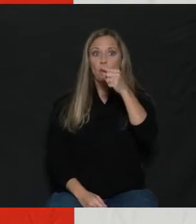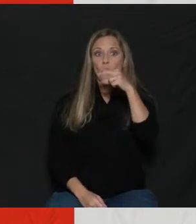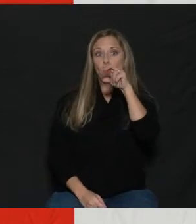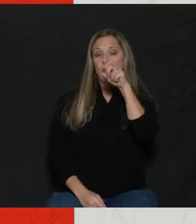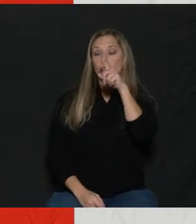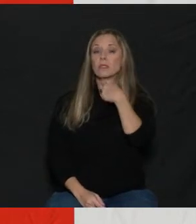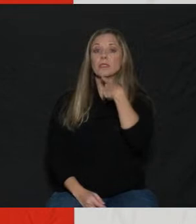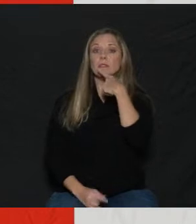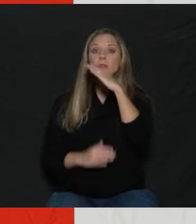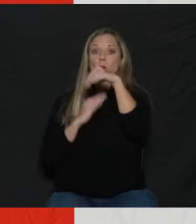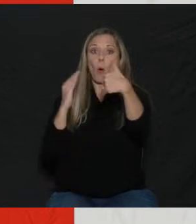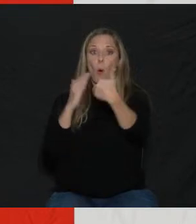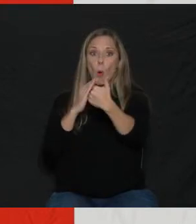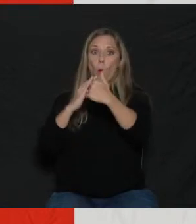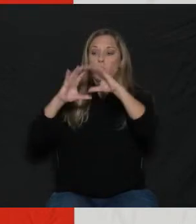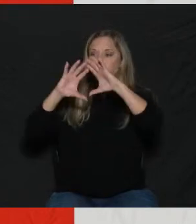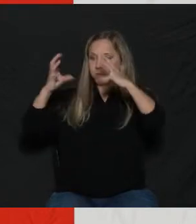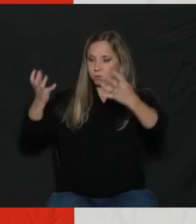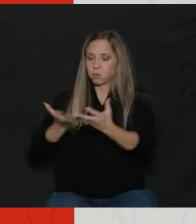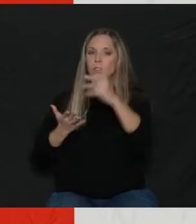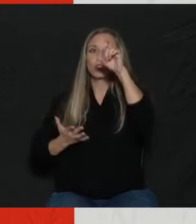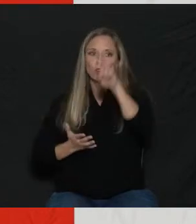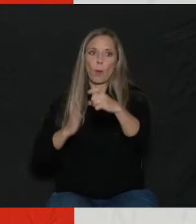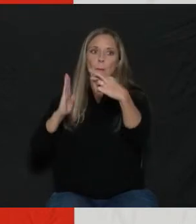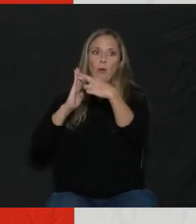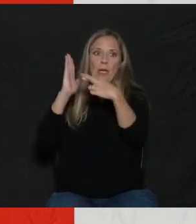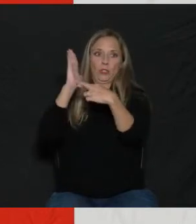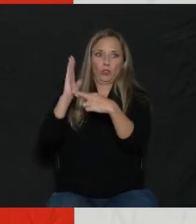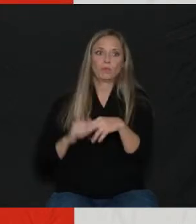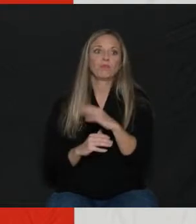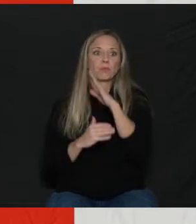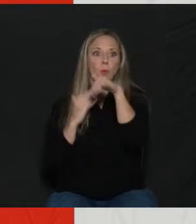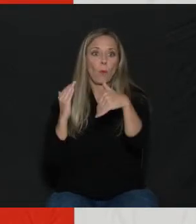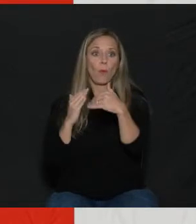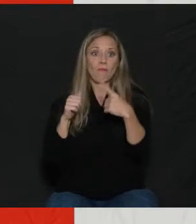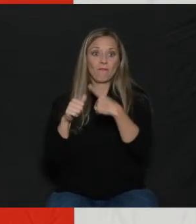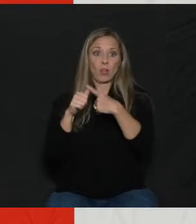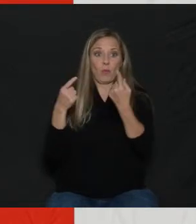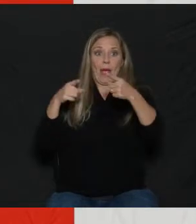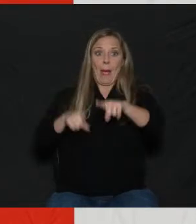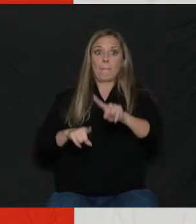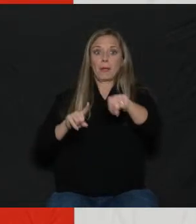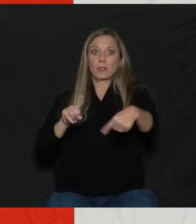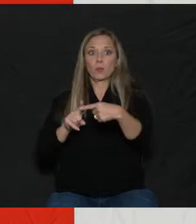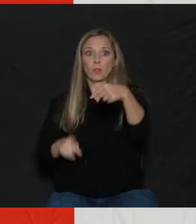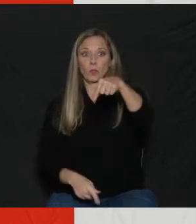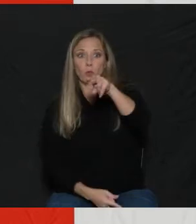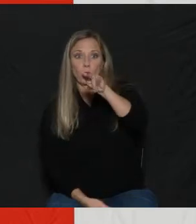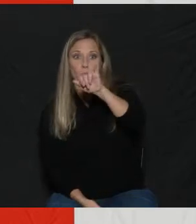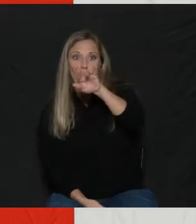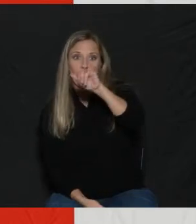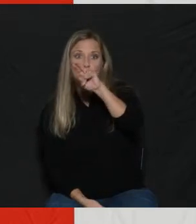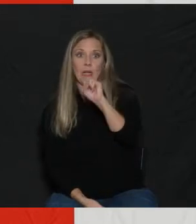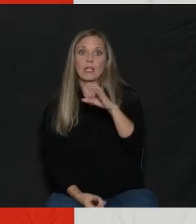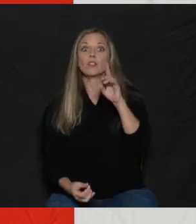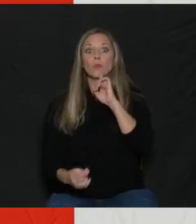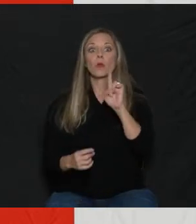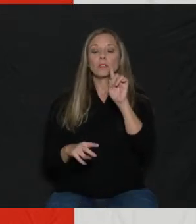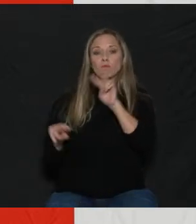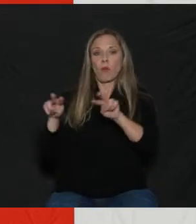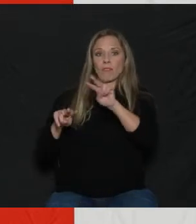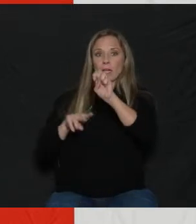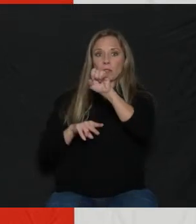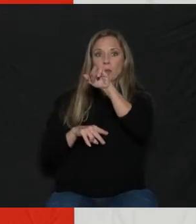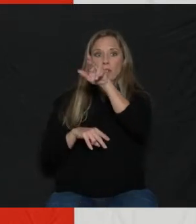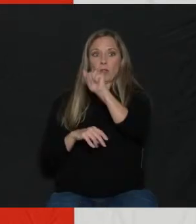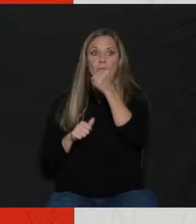The first registration took place while Quirinius was governing Syria. So everyone went to be registered to his own town." And